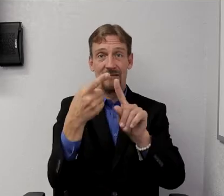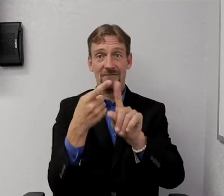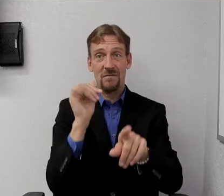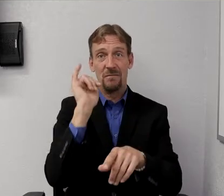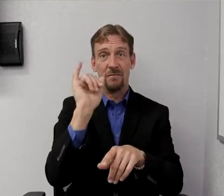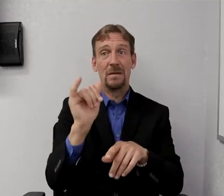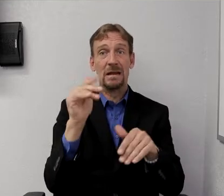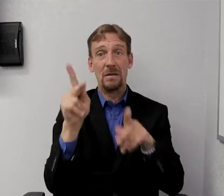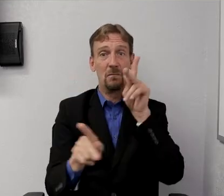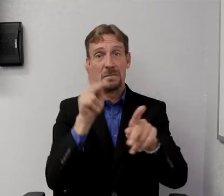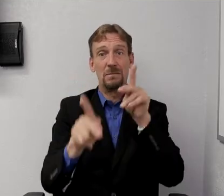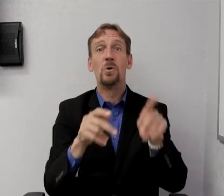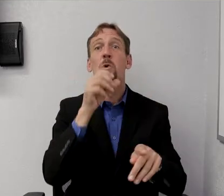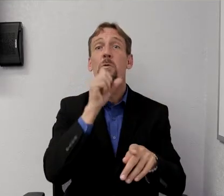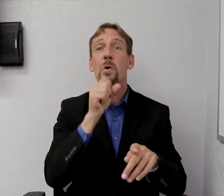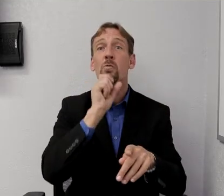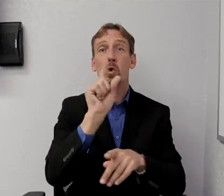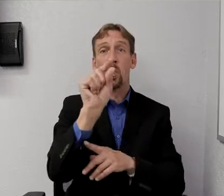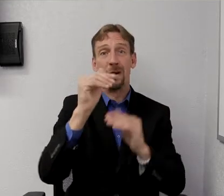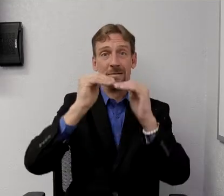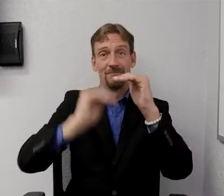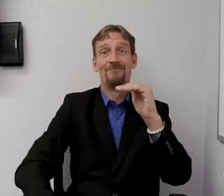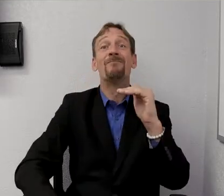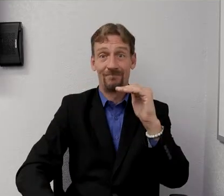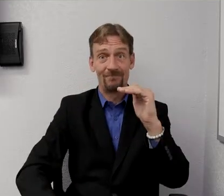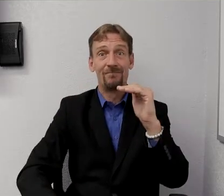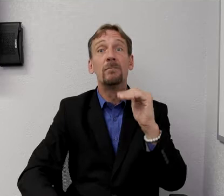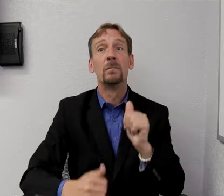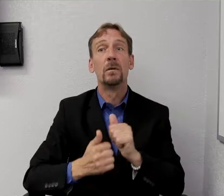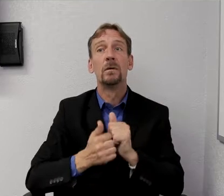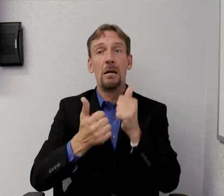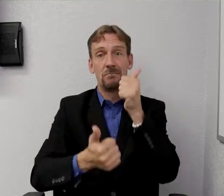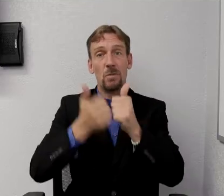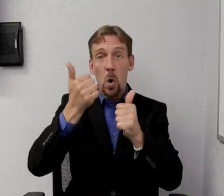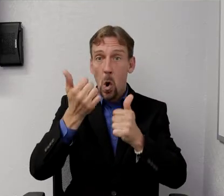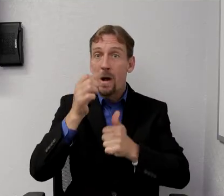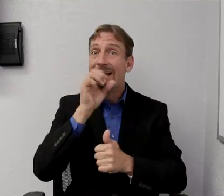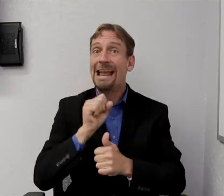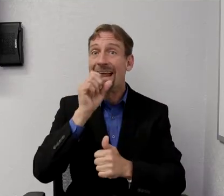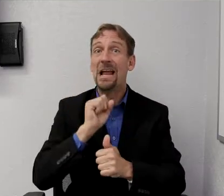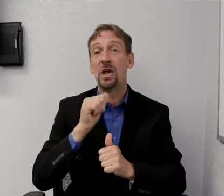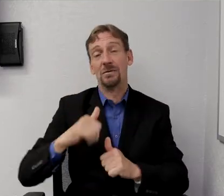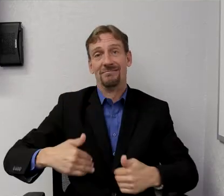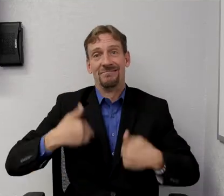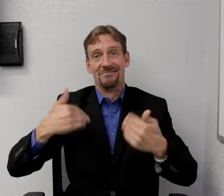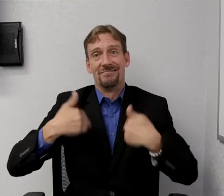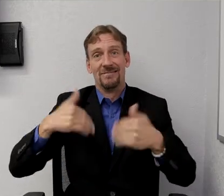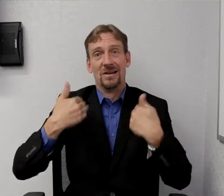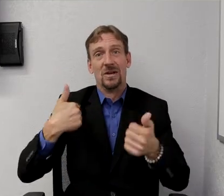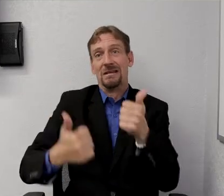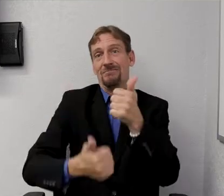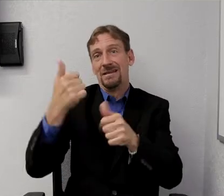in people younger than 20 years old. The vast majority tend to be in the younger population that are